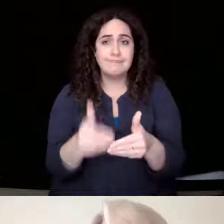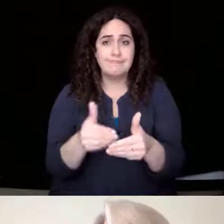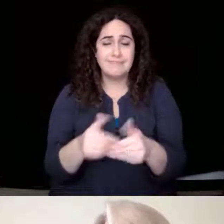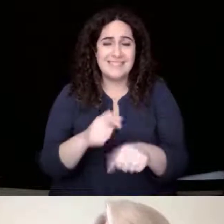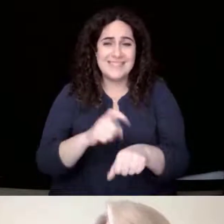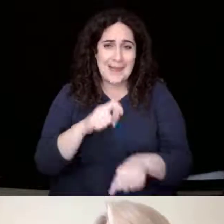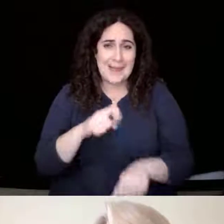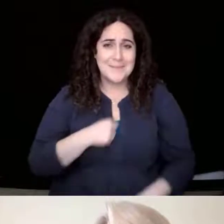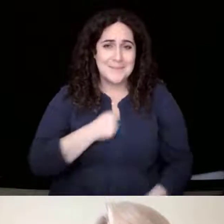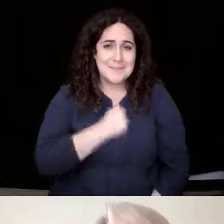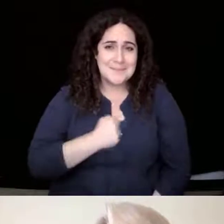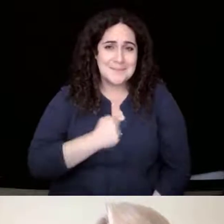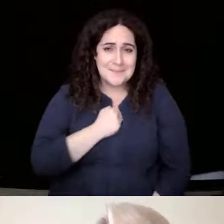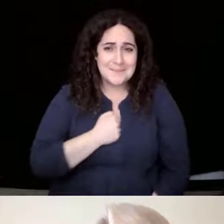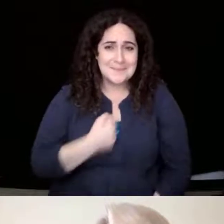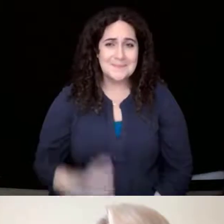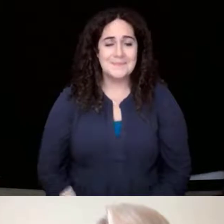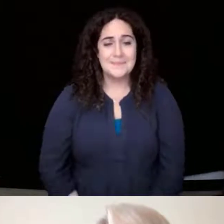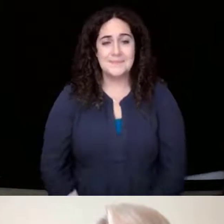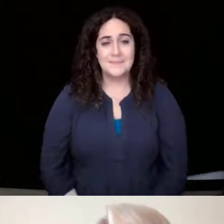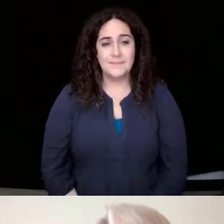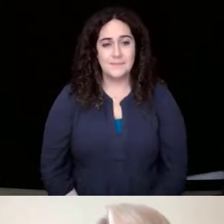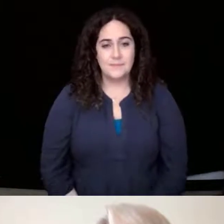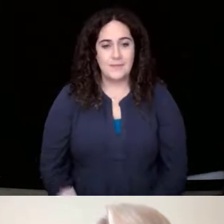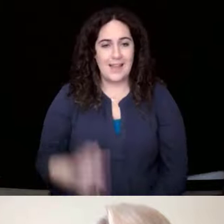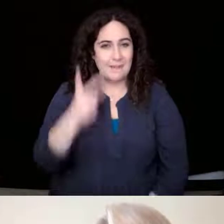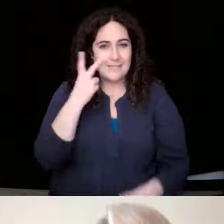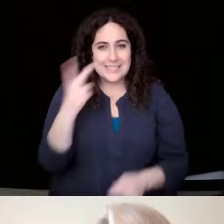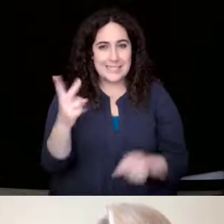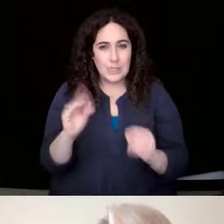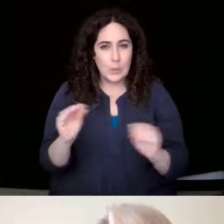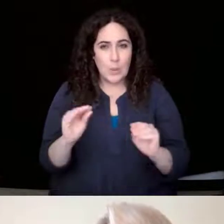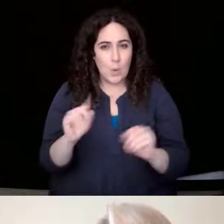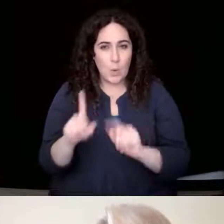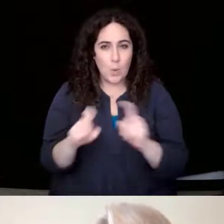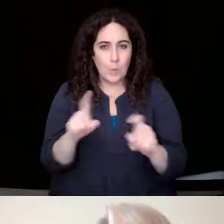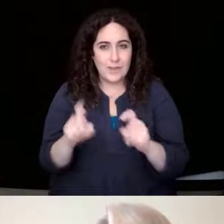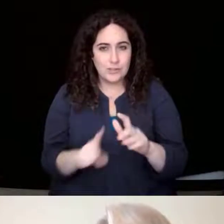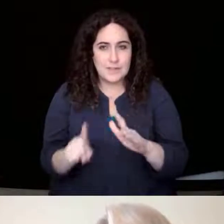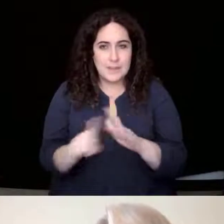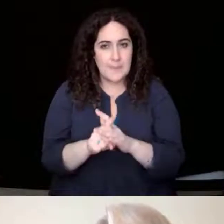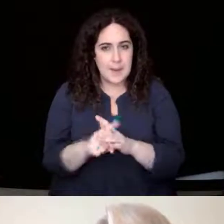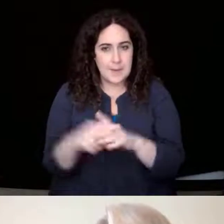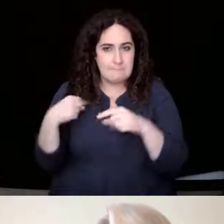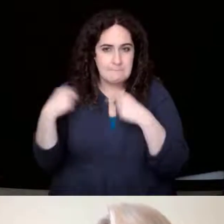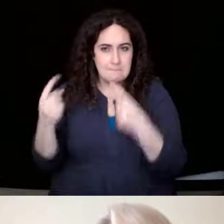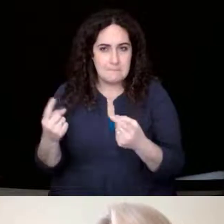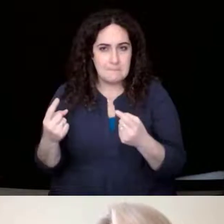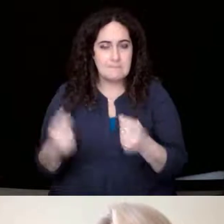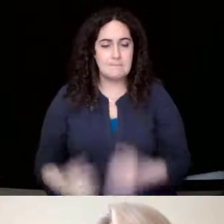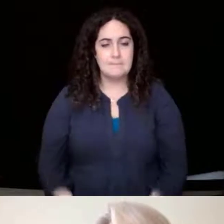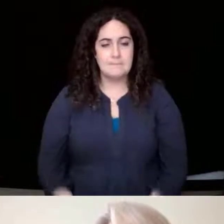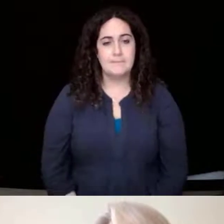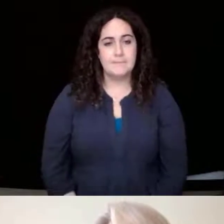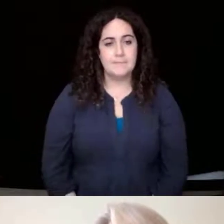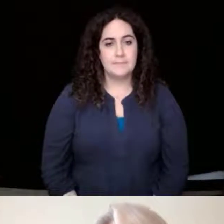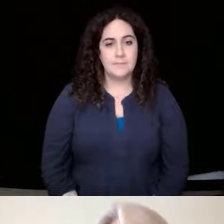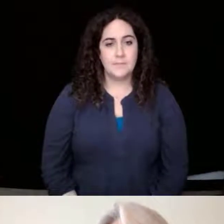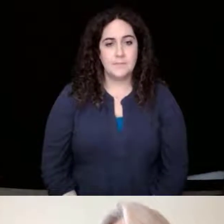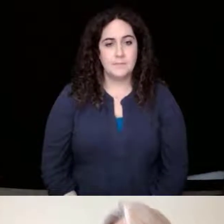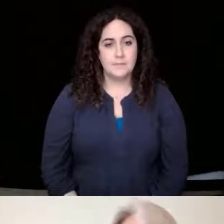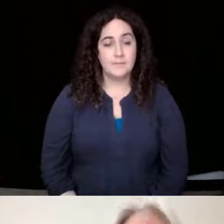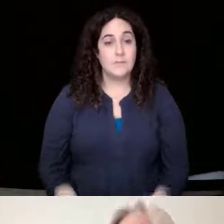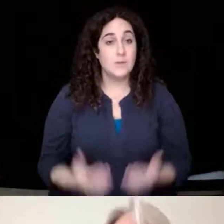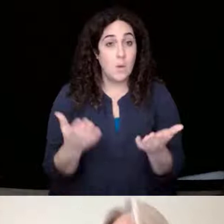here. I haven't had any more questions come in, so I'm going to give you guys a chance maybe for